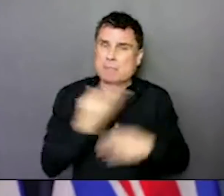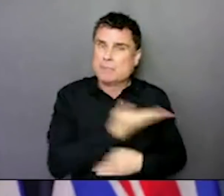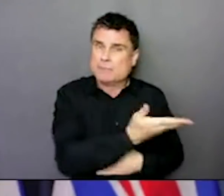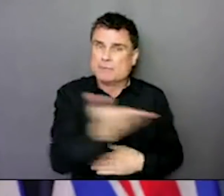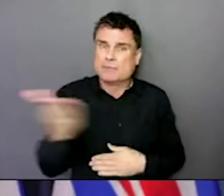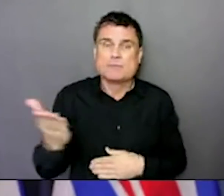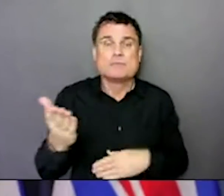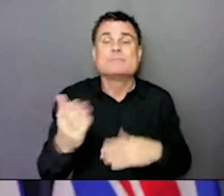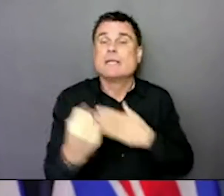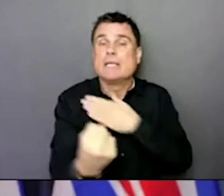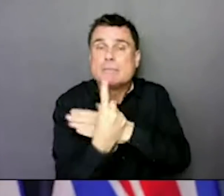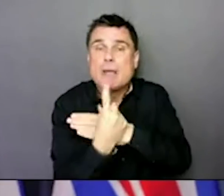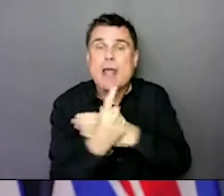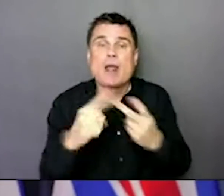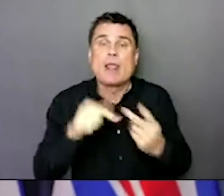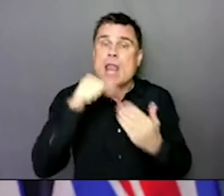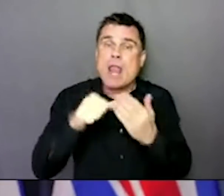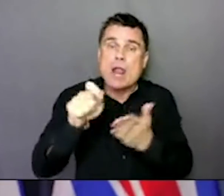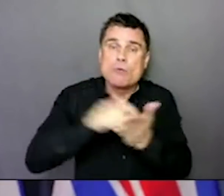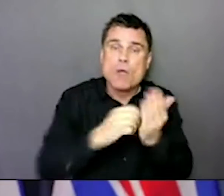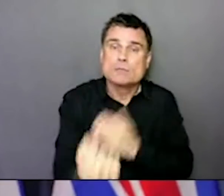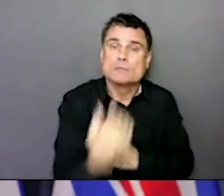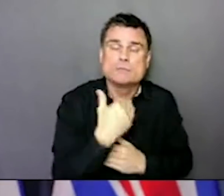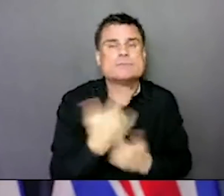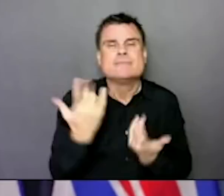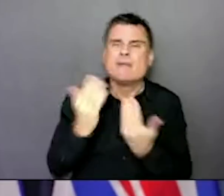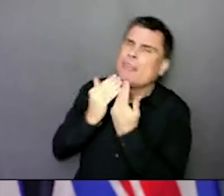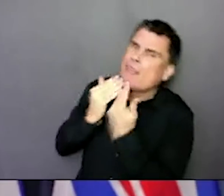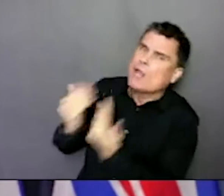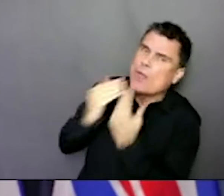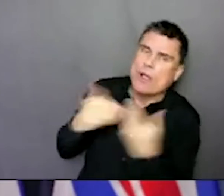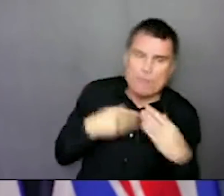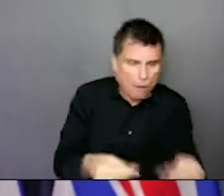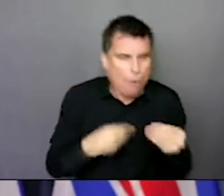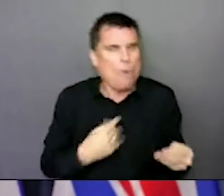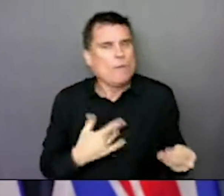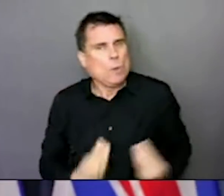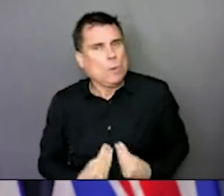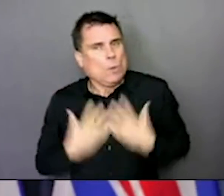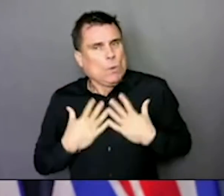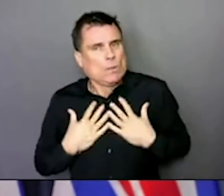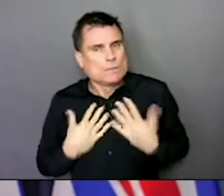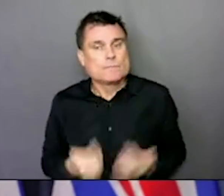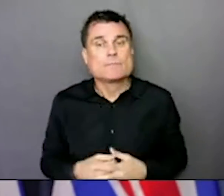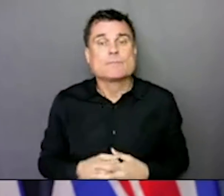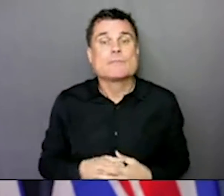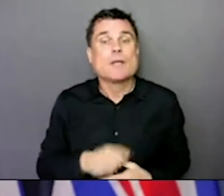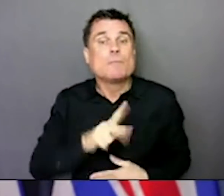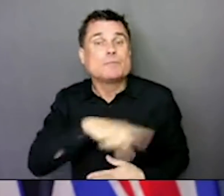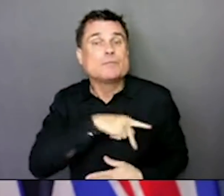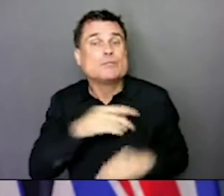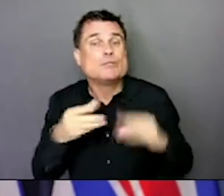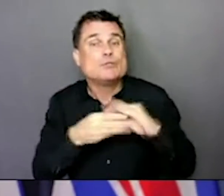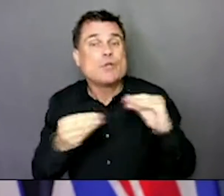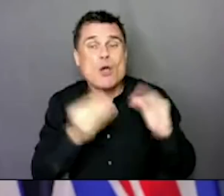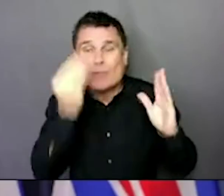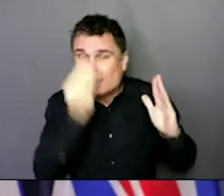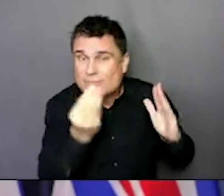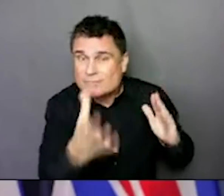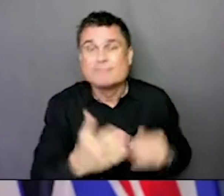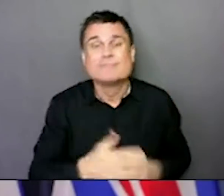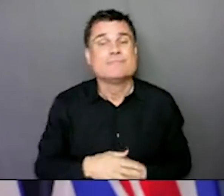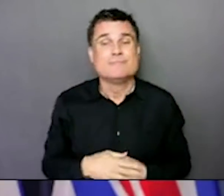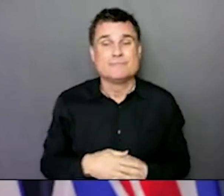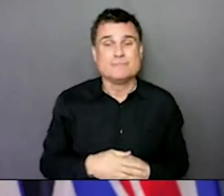Personal story, my spouse was shopping in Langford, and as she was going through the checkout, she's familiar to people in the community, of